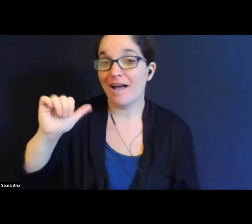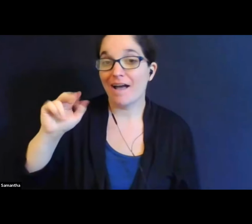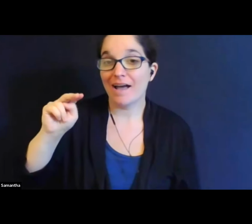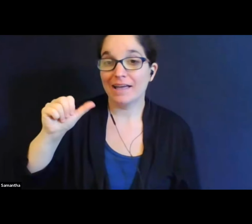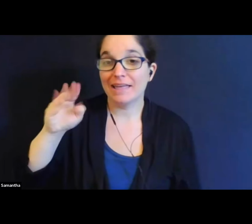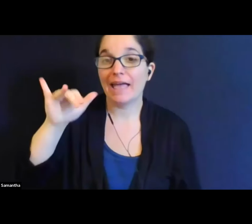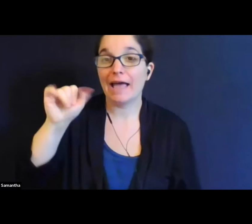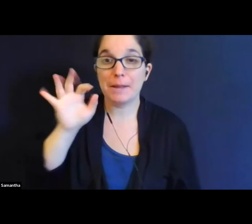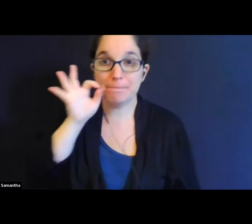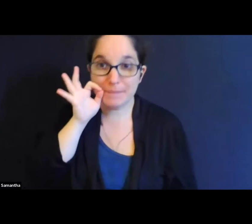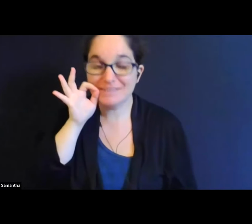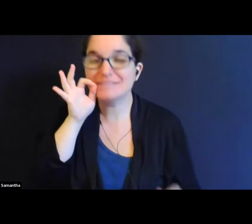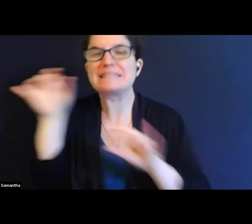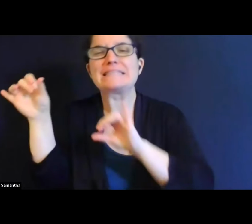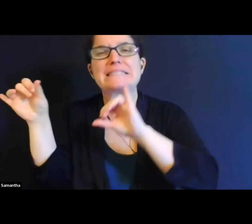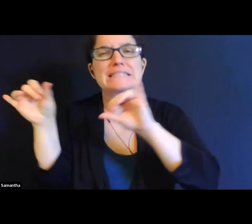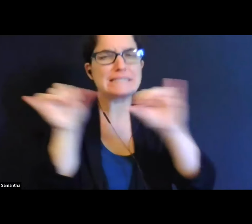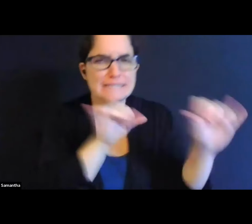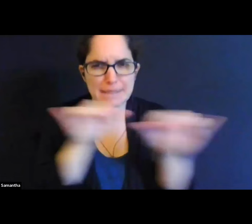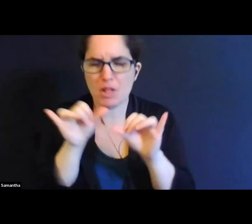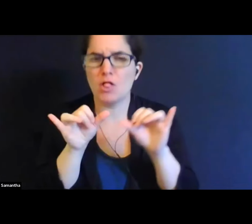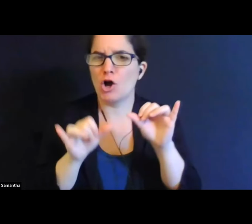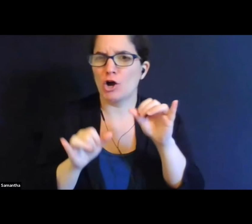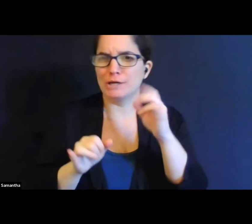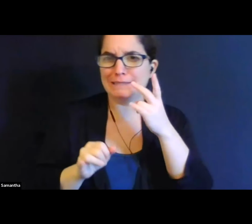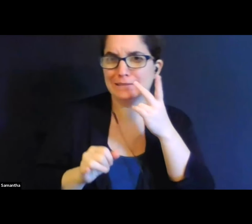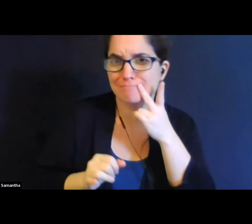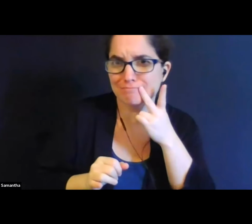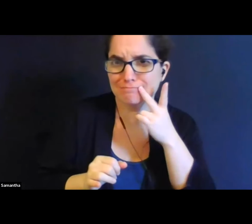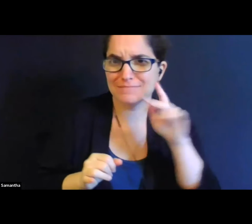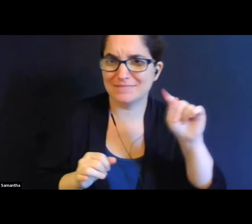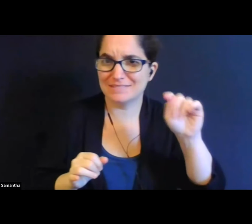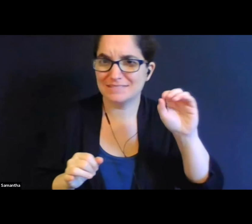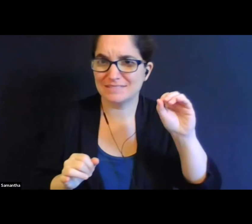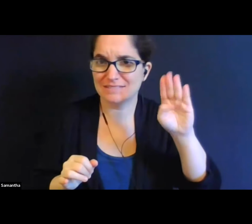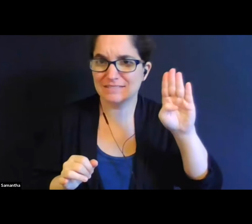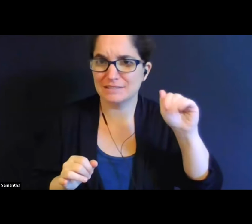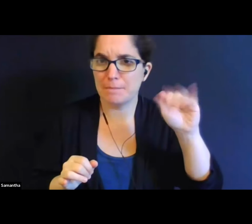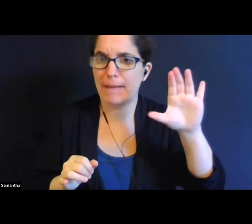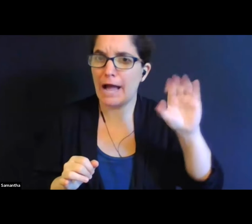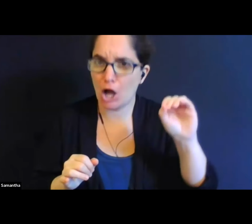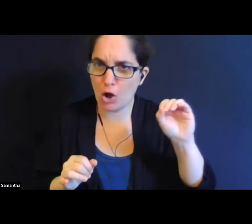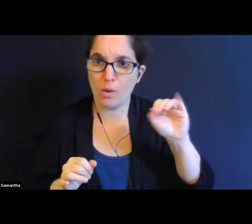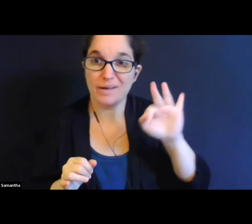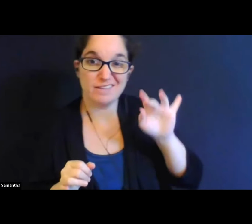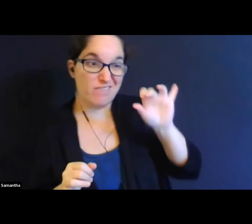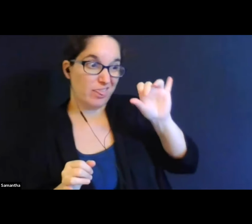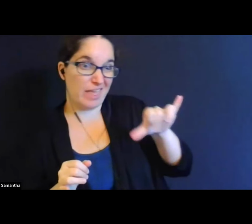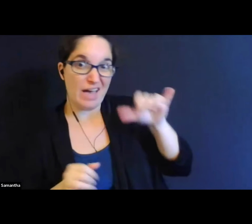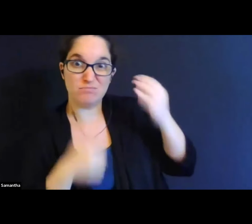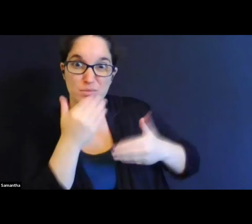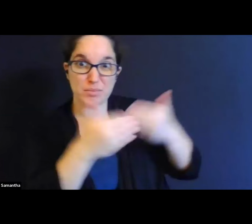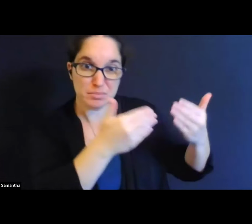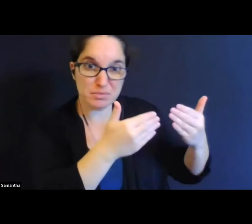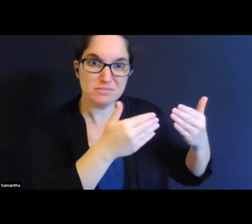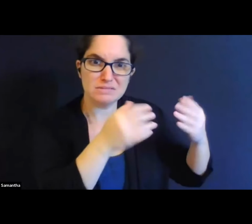the tobacco is nice, because at least you can feel like, well, if the tobacco is going well, then probably the cannabis. We are actually